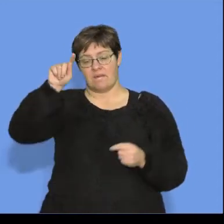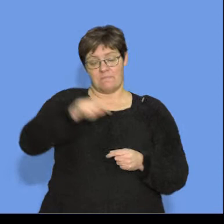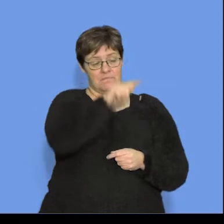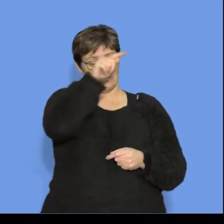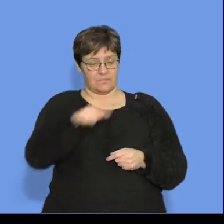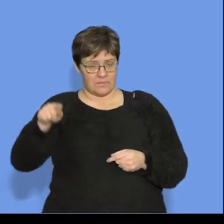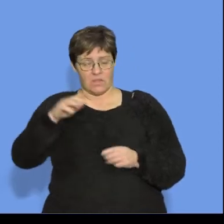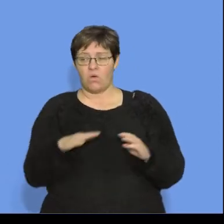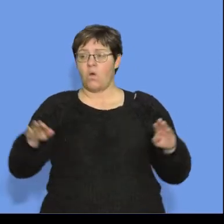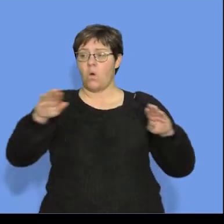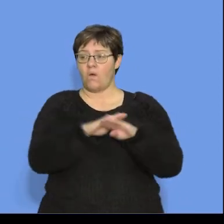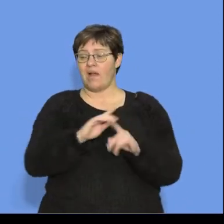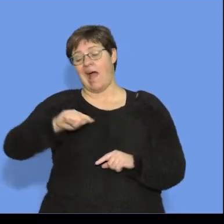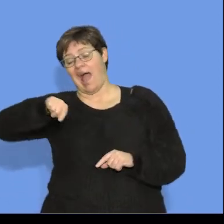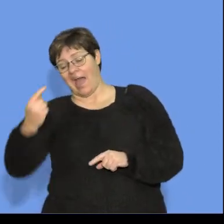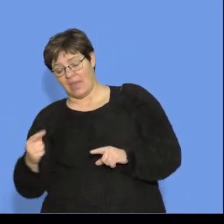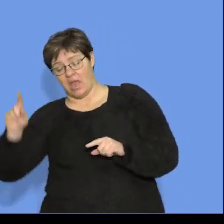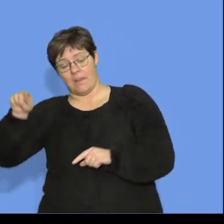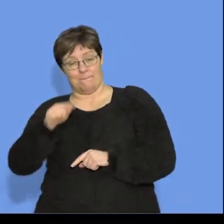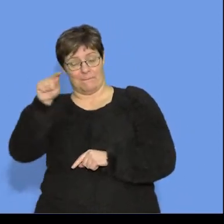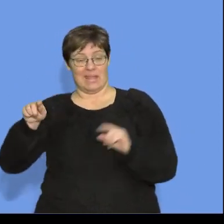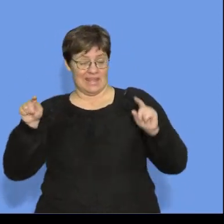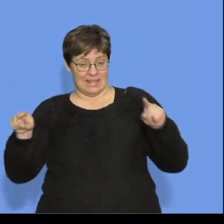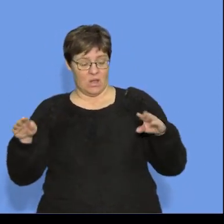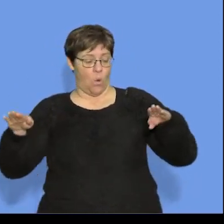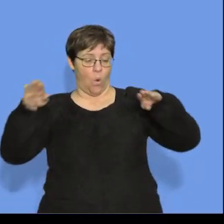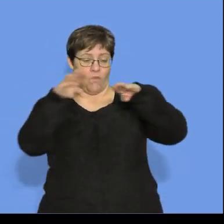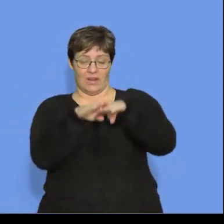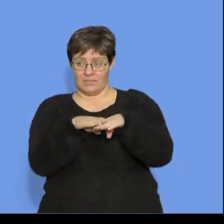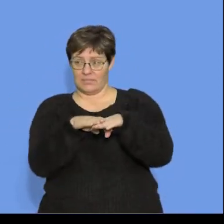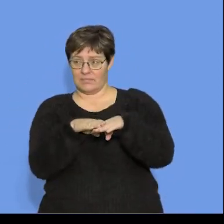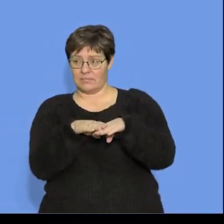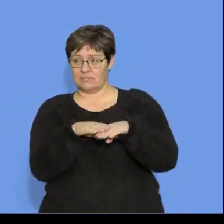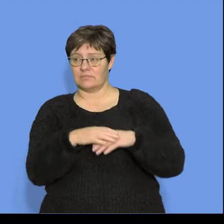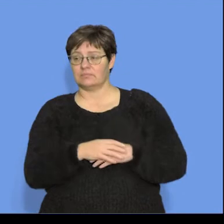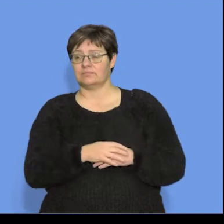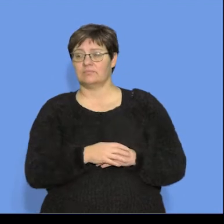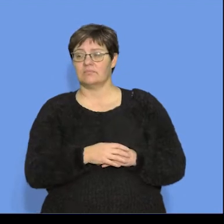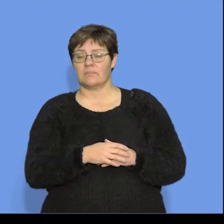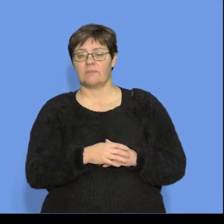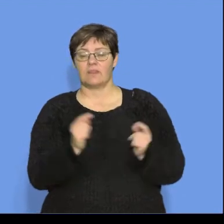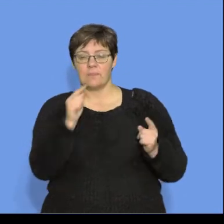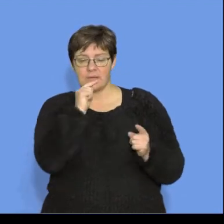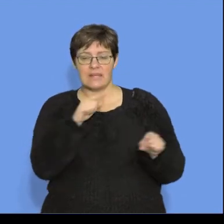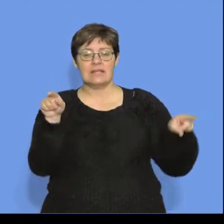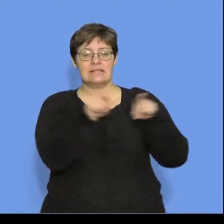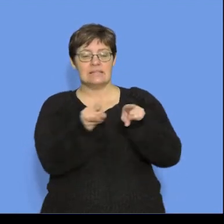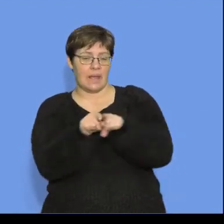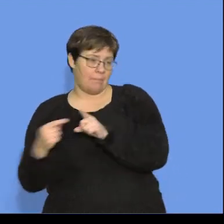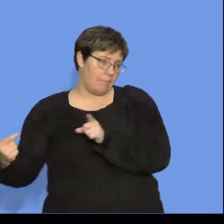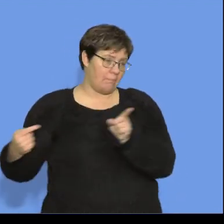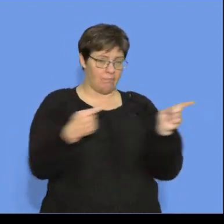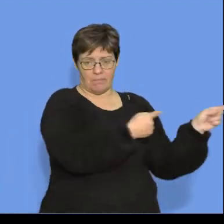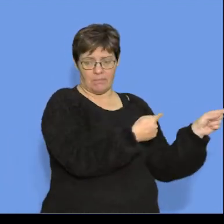to overlap with another p orbital, then these two p orbitals are going to have to be in the same direction.